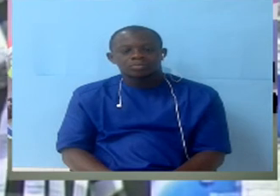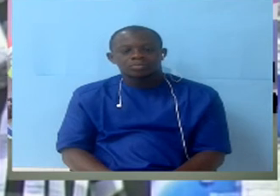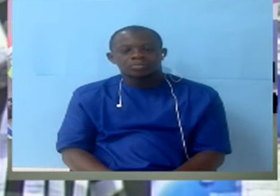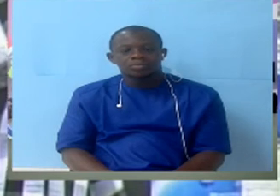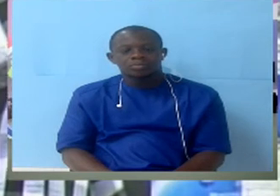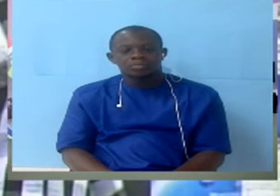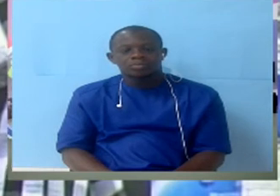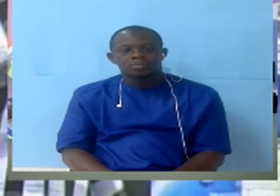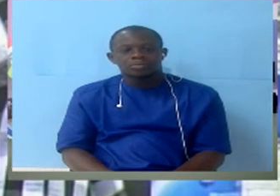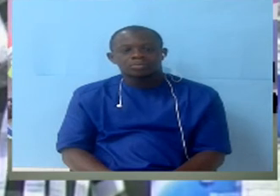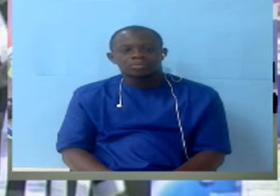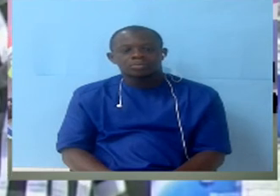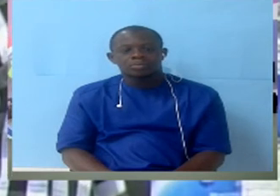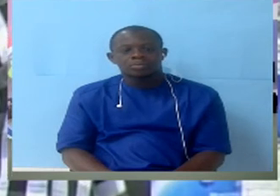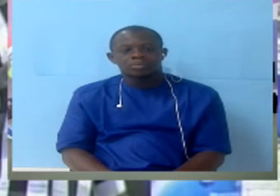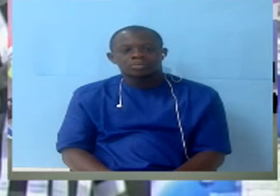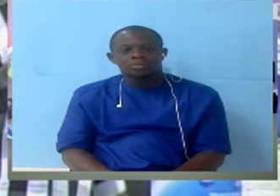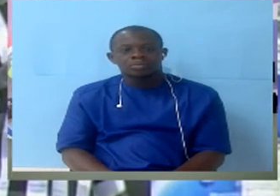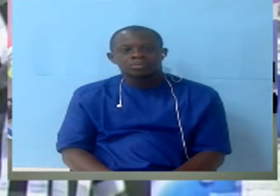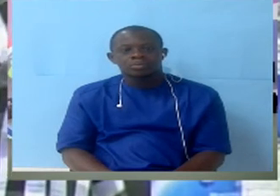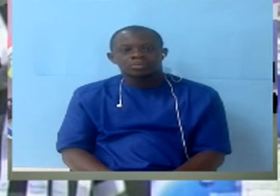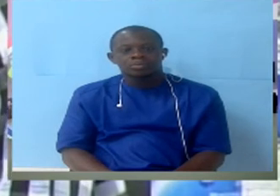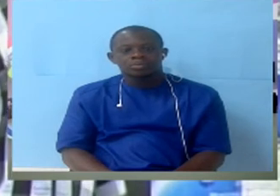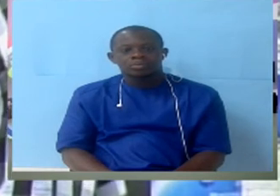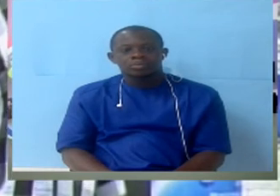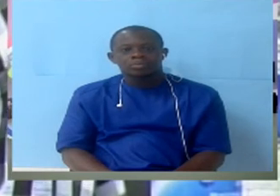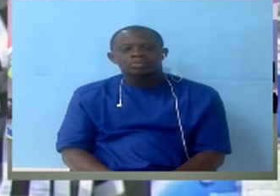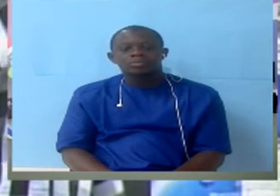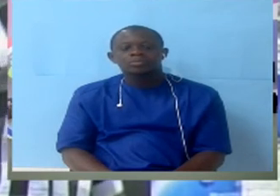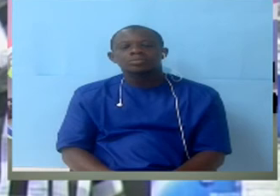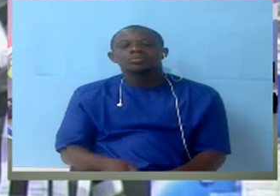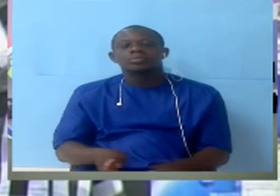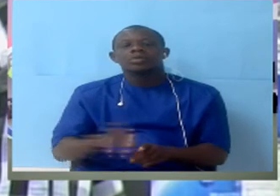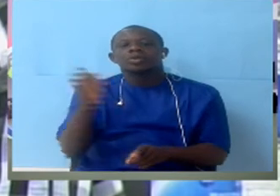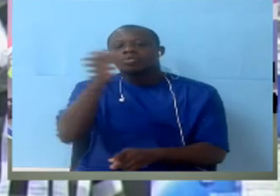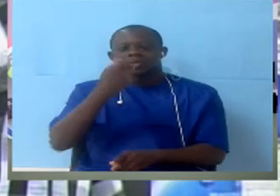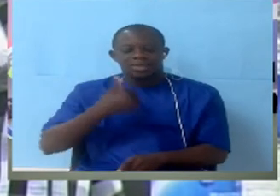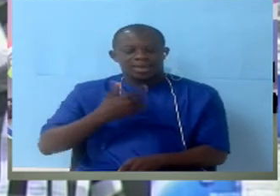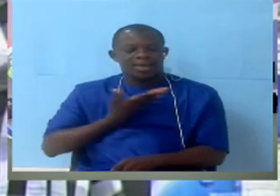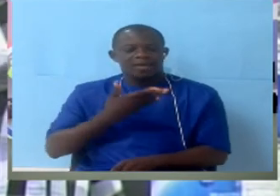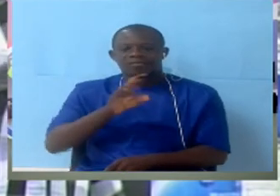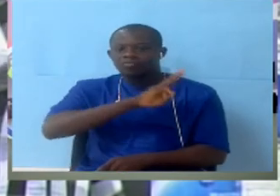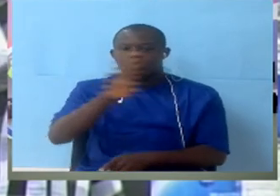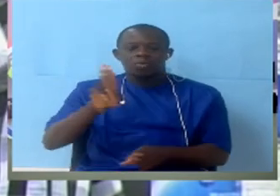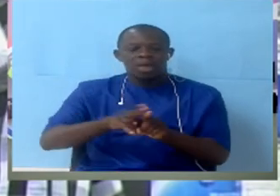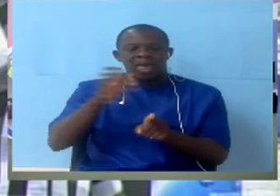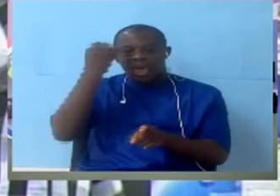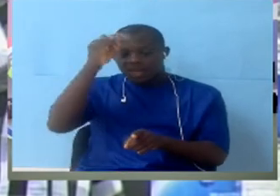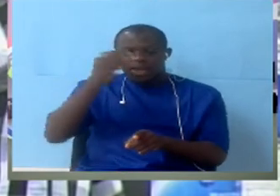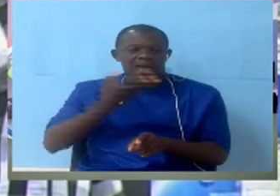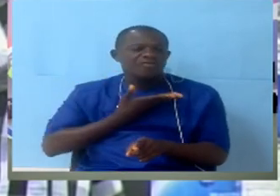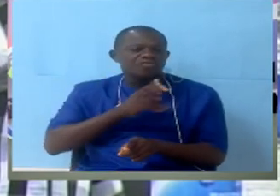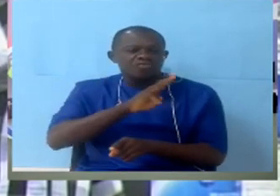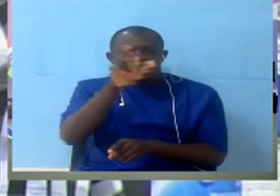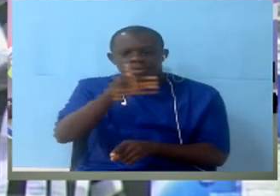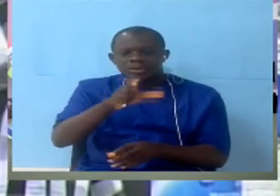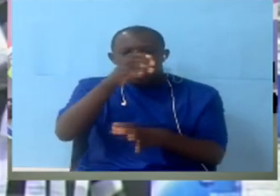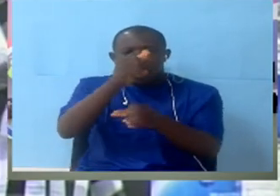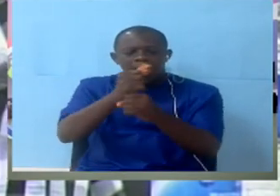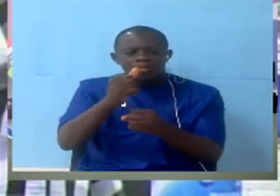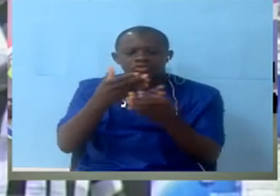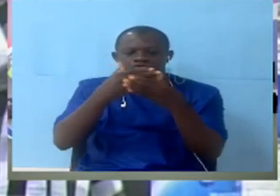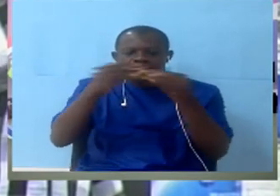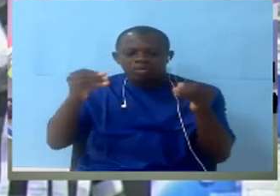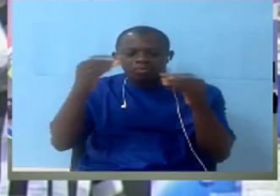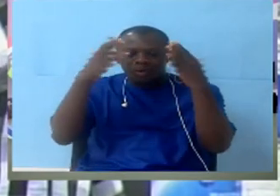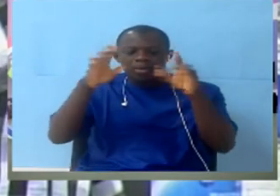but the only solution is outside Bankoto. Well, because I had no solution and I had nobody to help me with a solution.